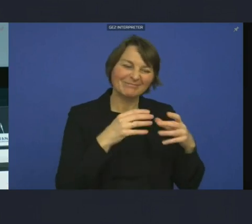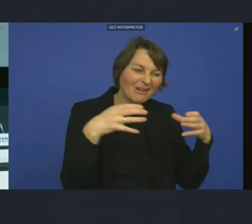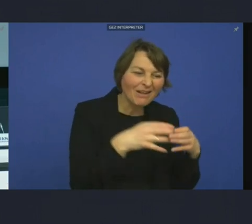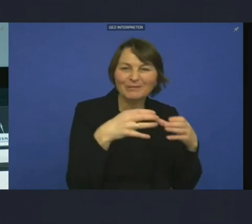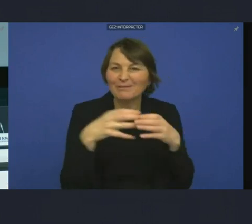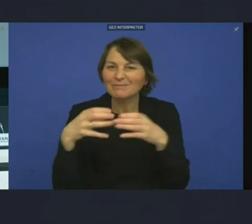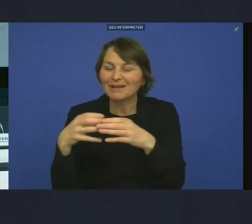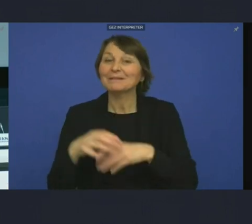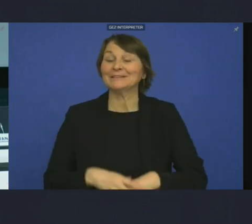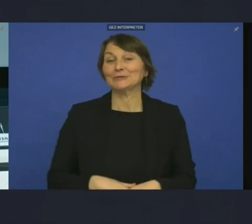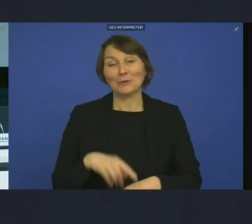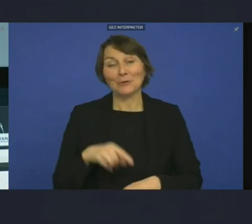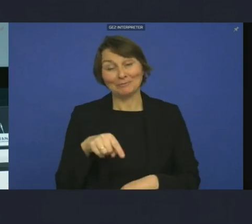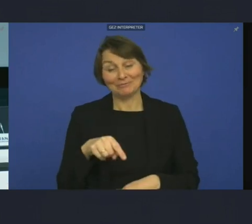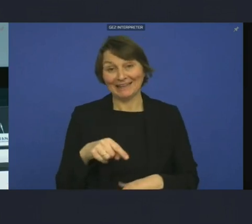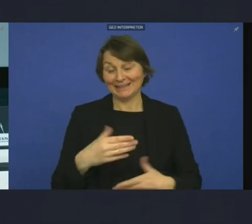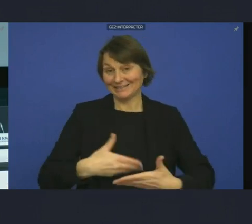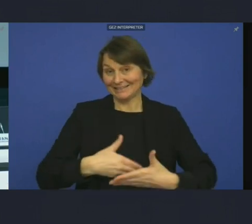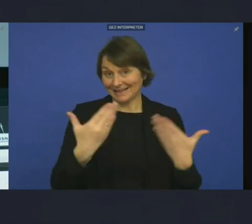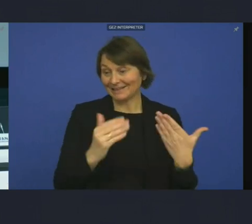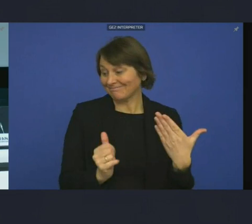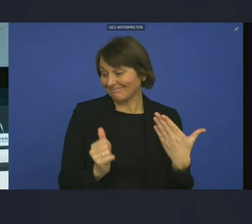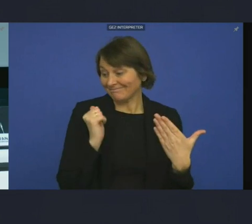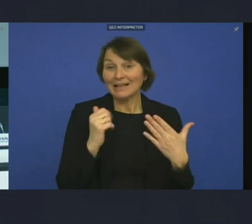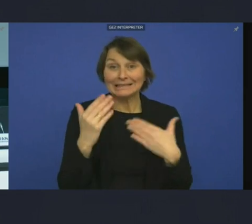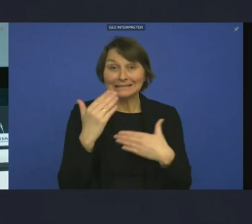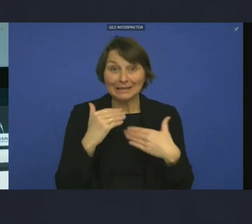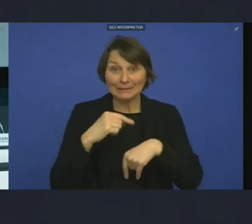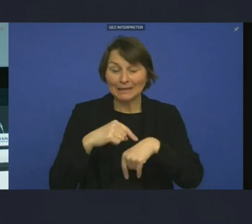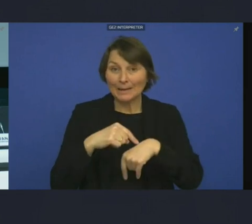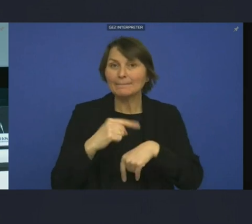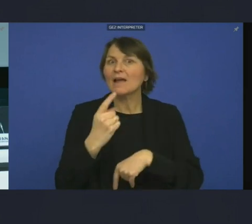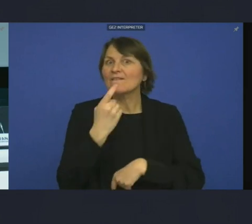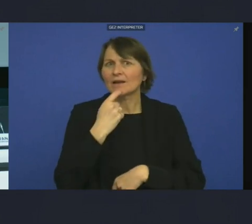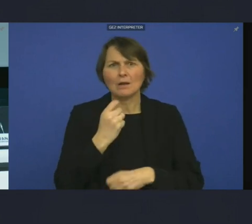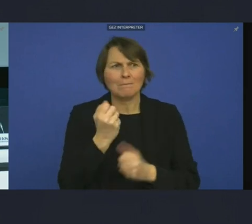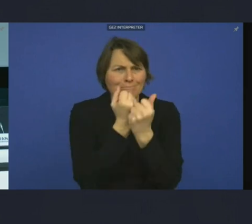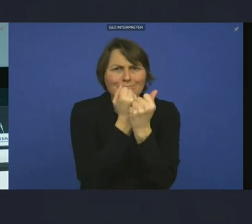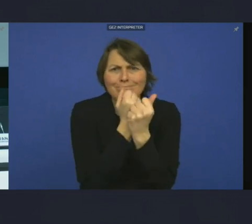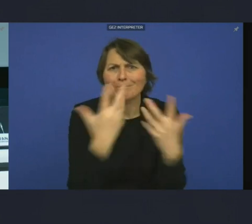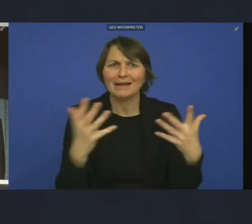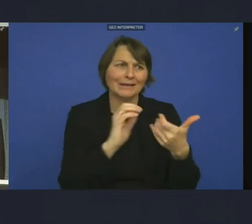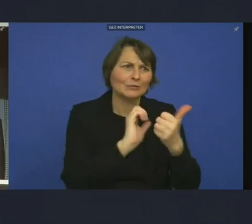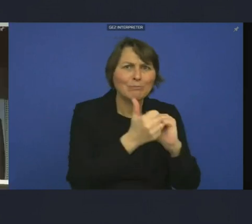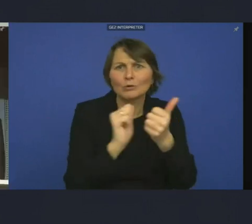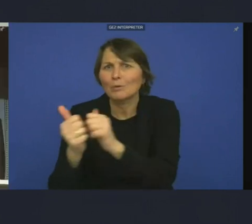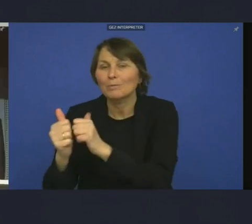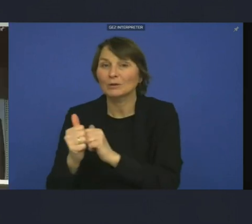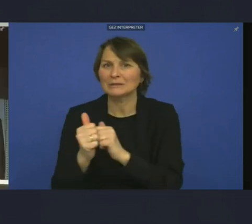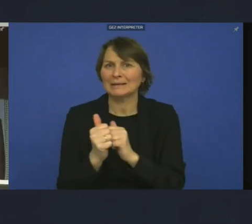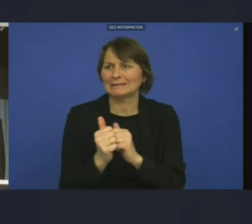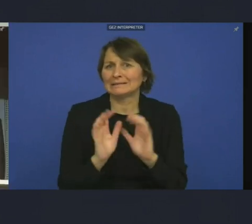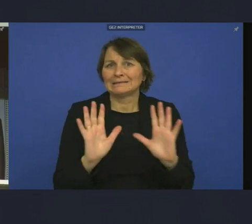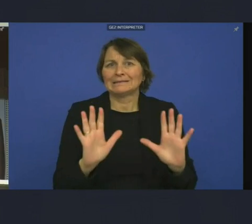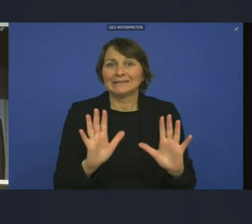Finland, but last summer there was a risk that some children would be left out because the COVID-19